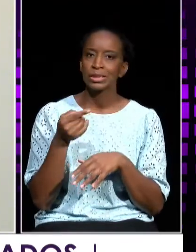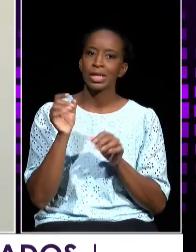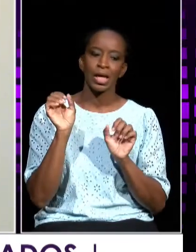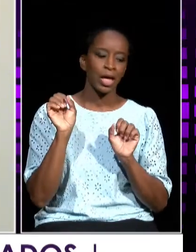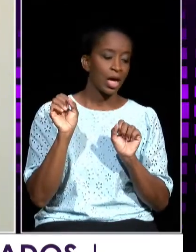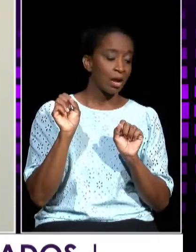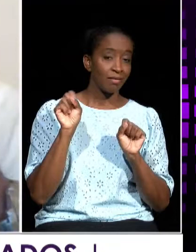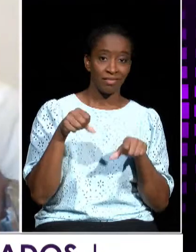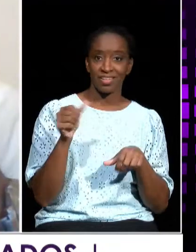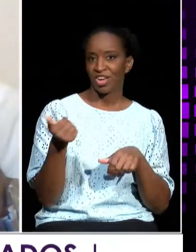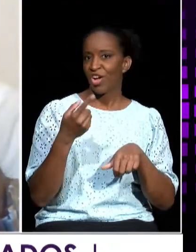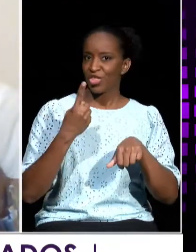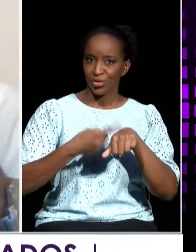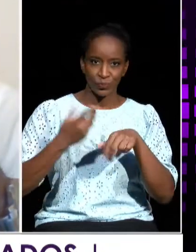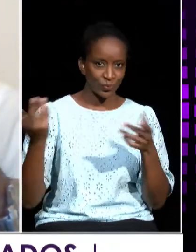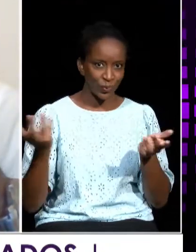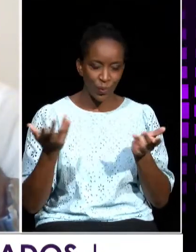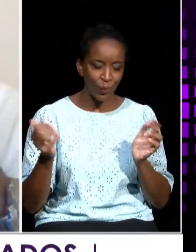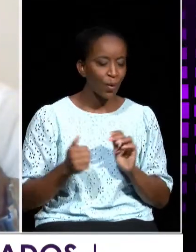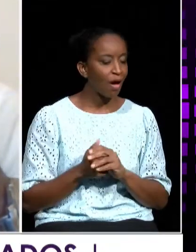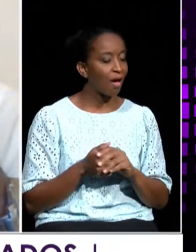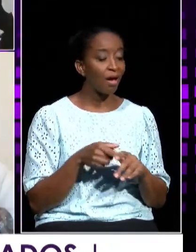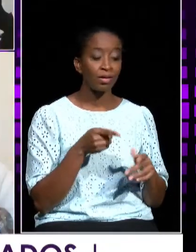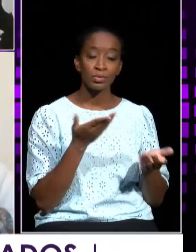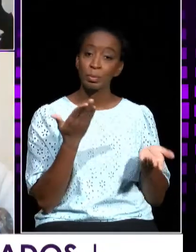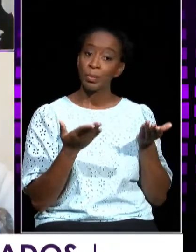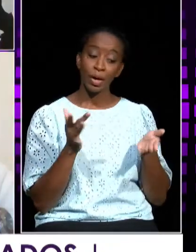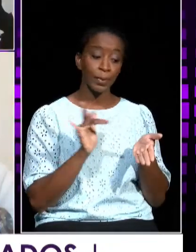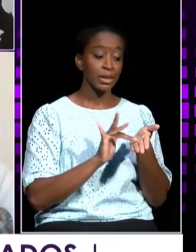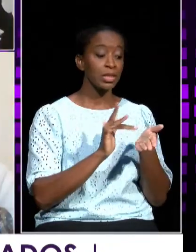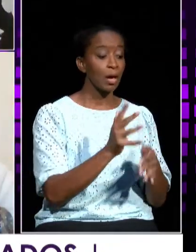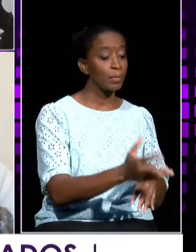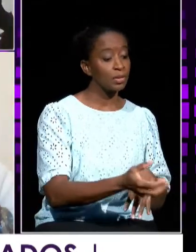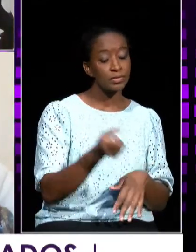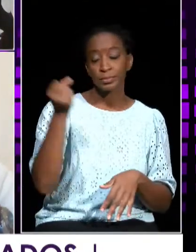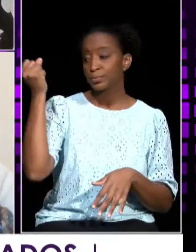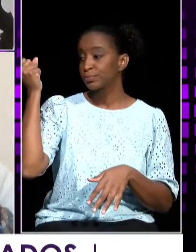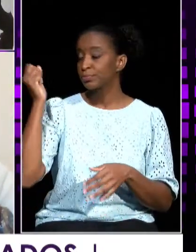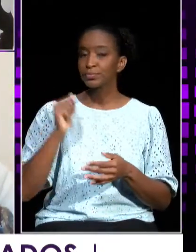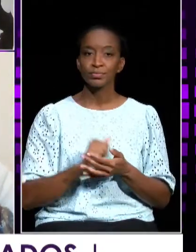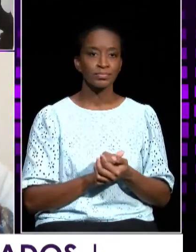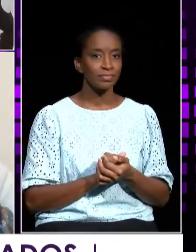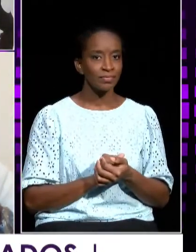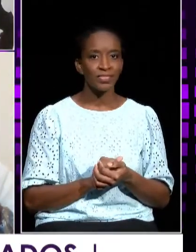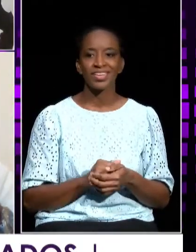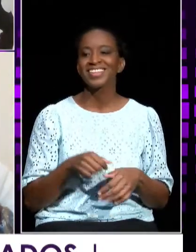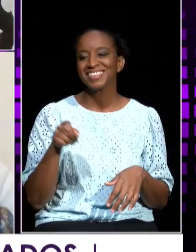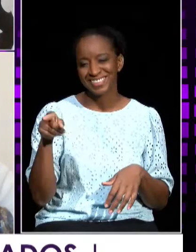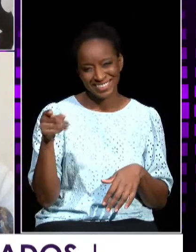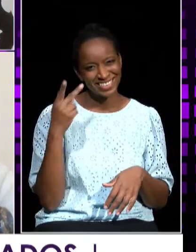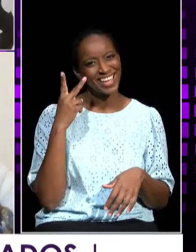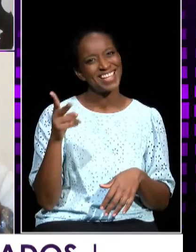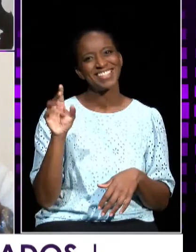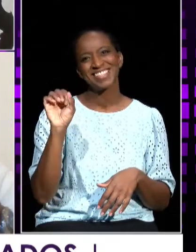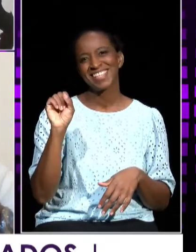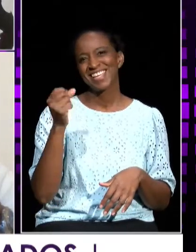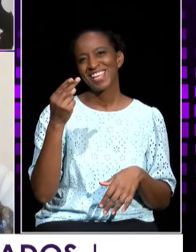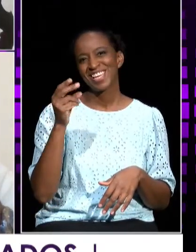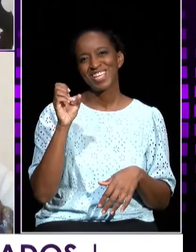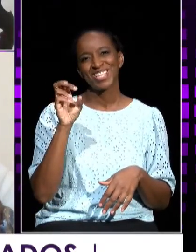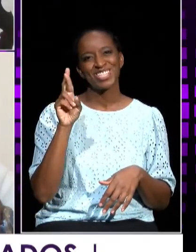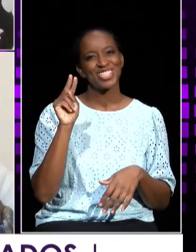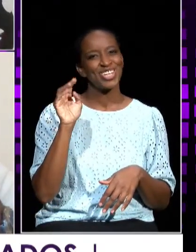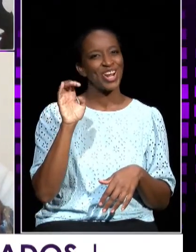you, Shernell. I see you nodding along. I see you saying, yes, preach, hallelujah, church is in session. I want to find out from you, in terms